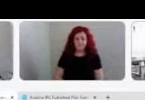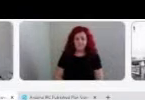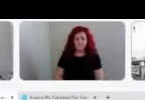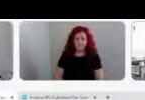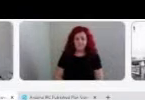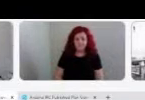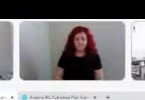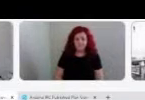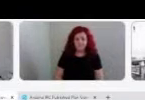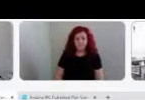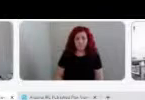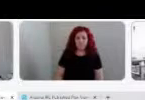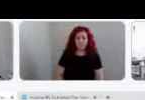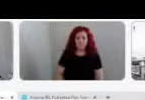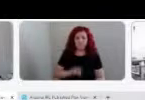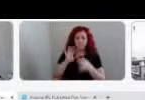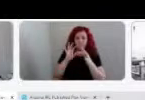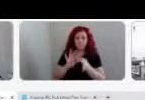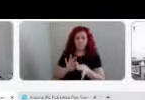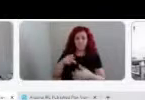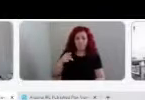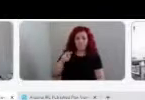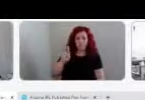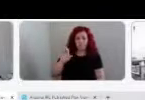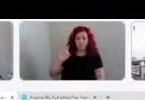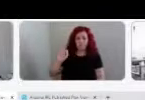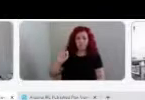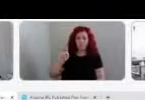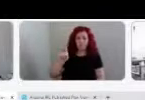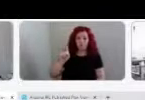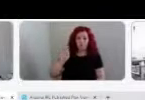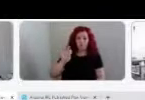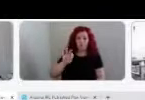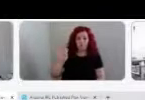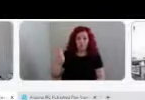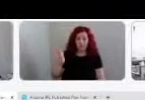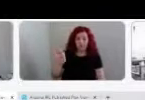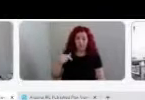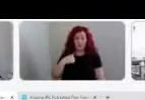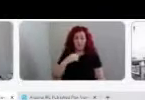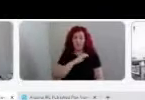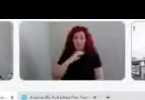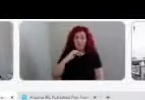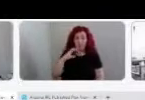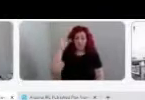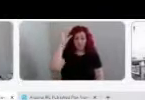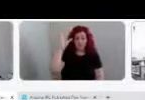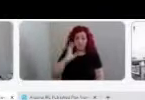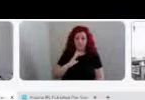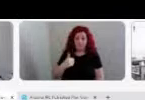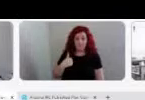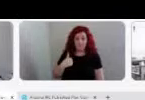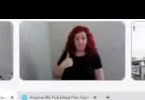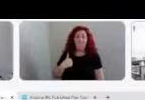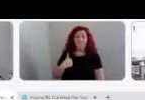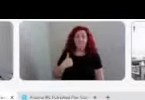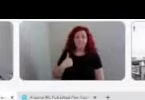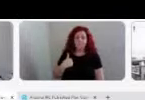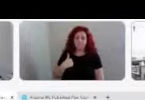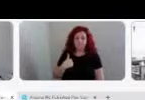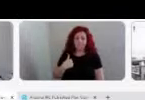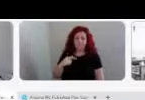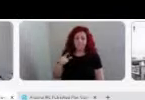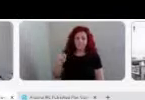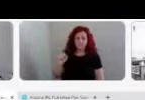199 uh as an official of the precinct to precinct committeeman uh the i can say that the tanka